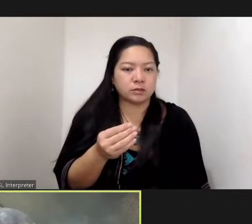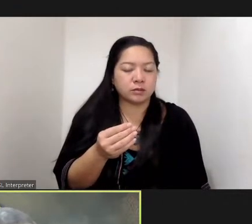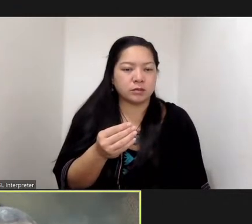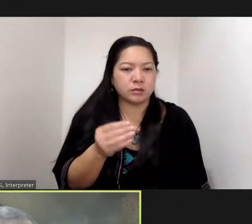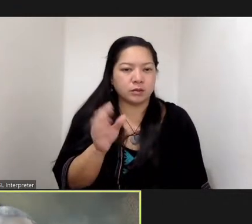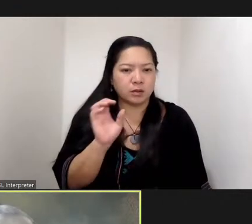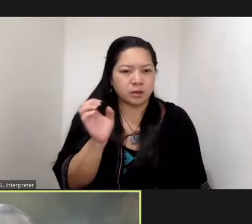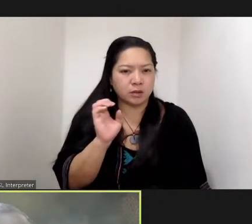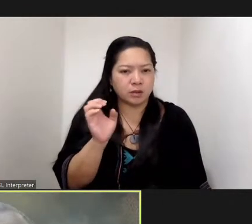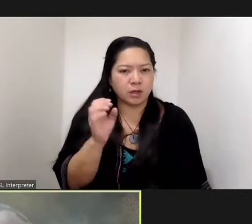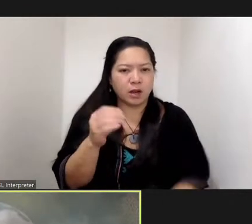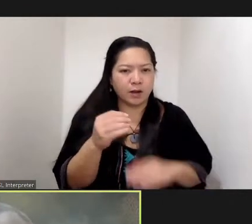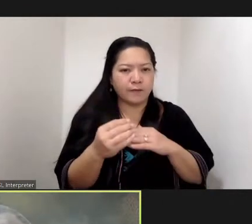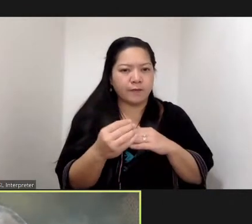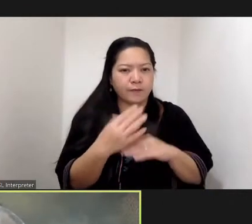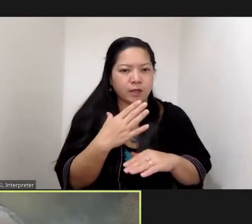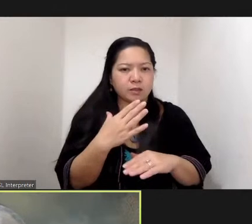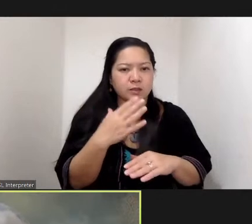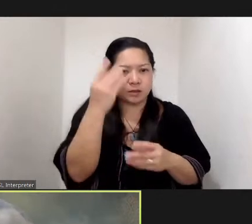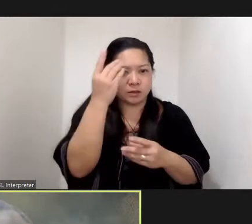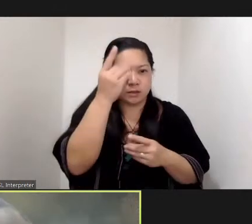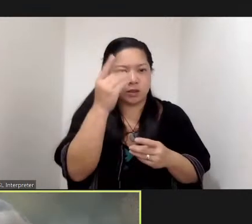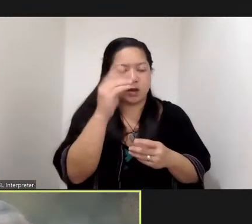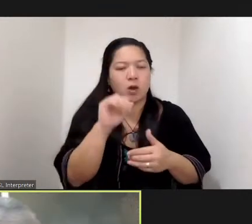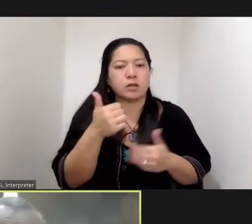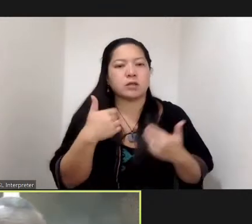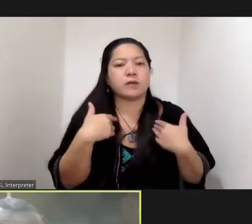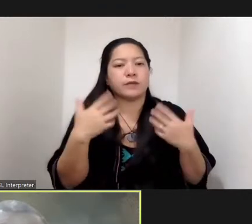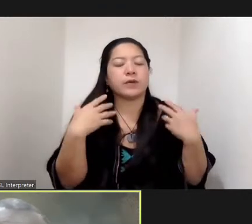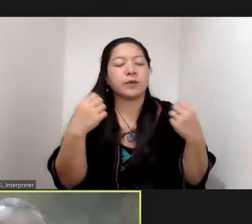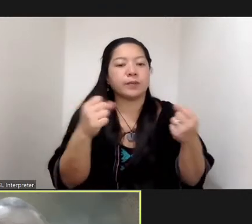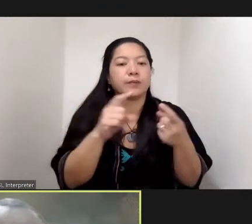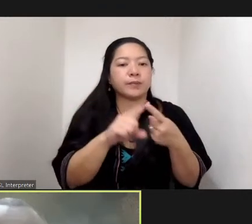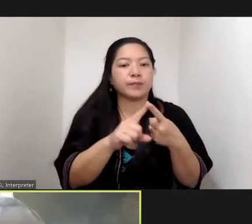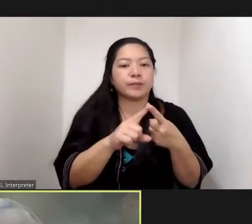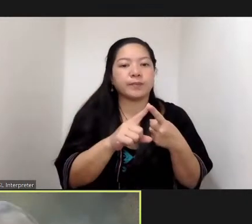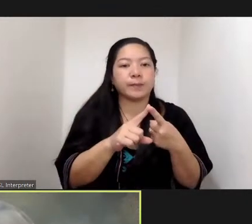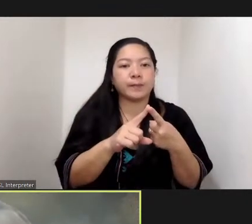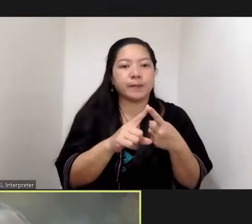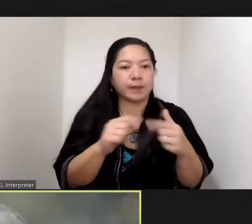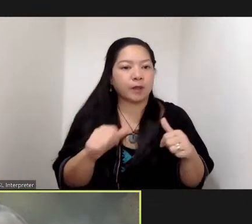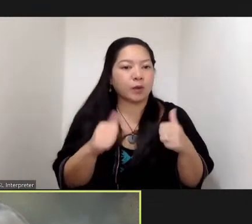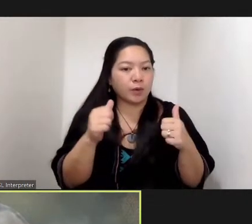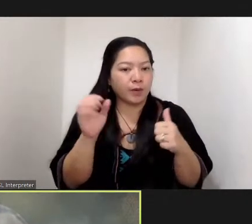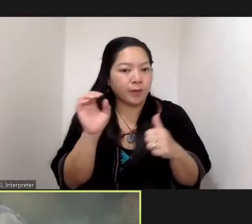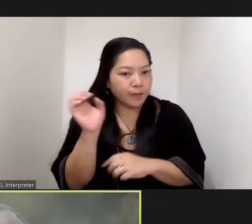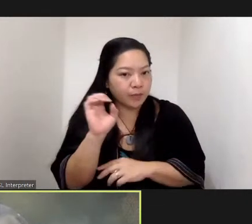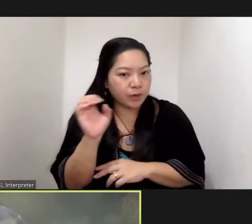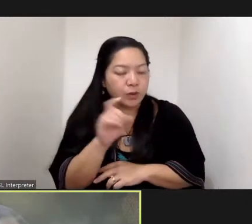Infectious Diseases that also has the components to actually address emerging and